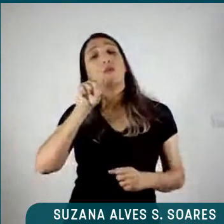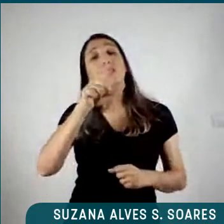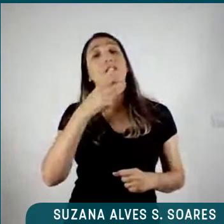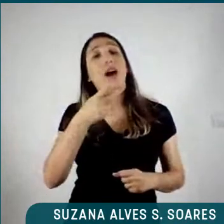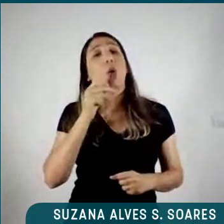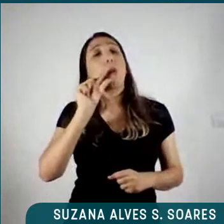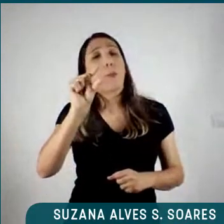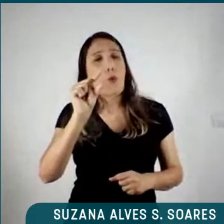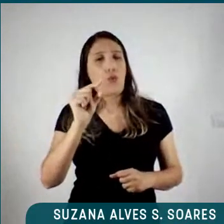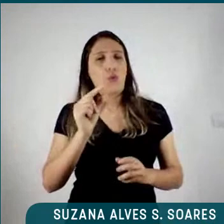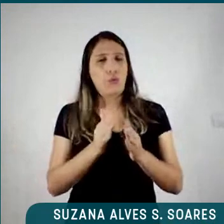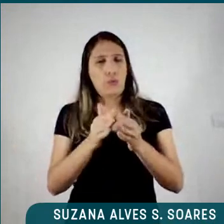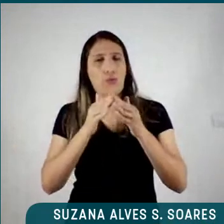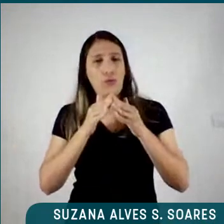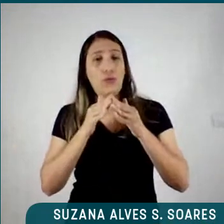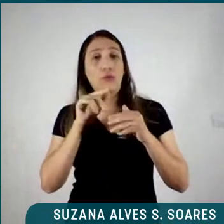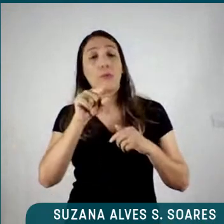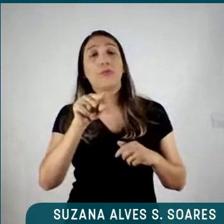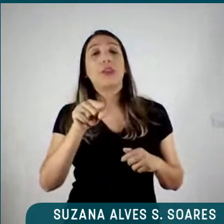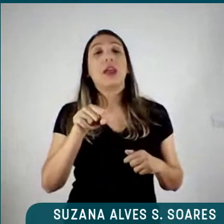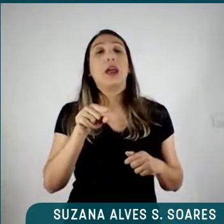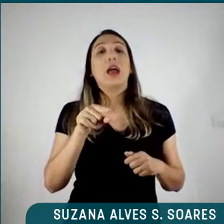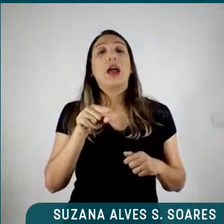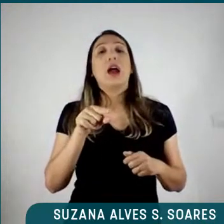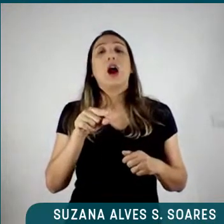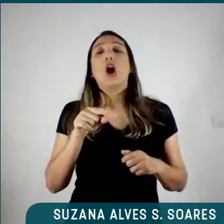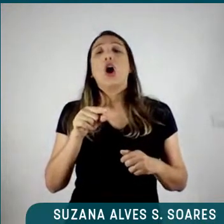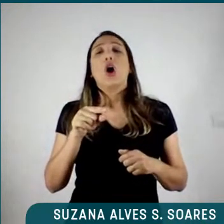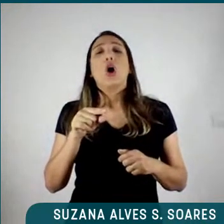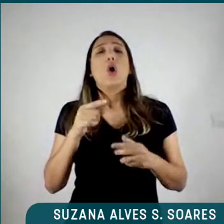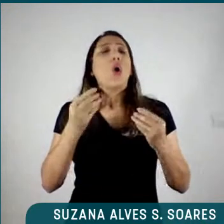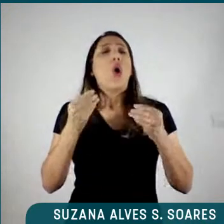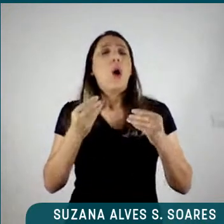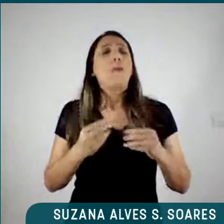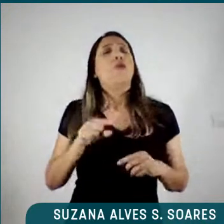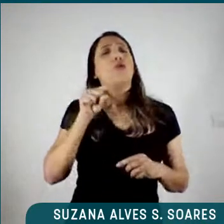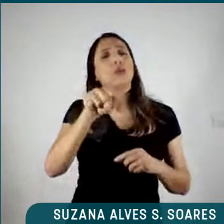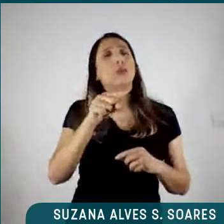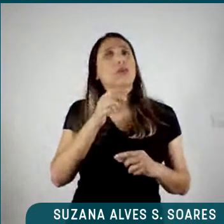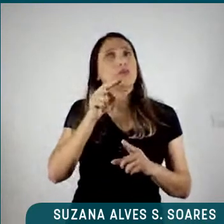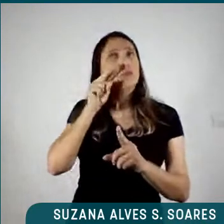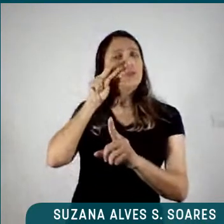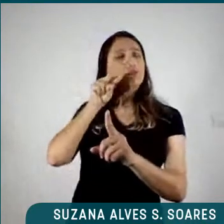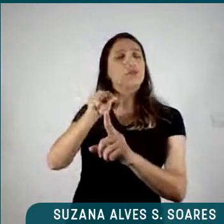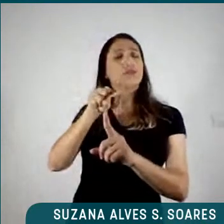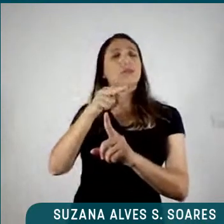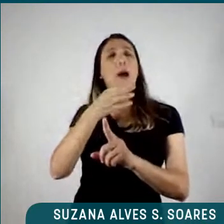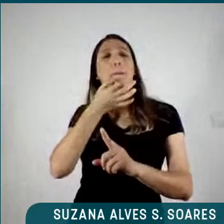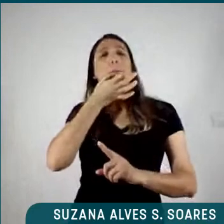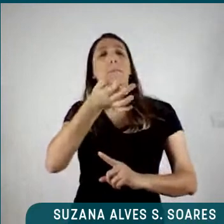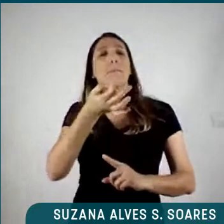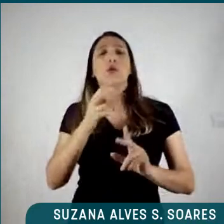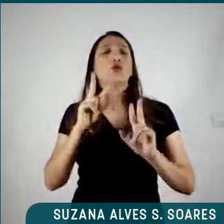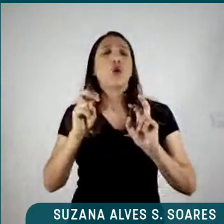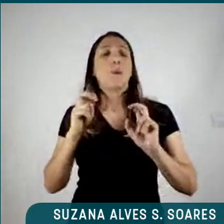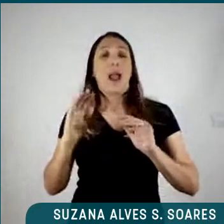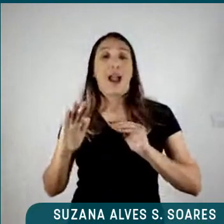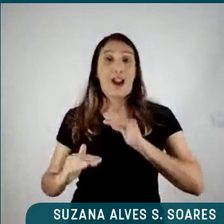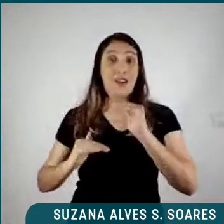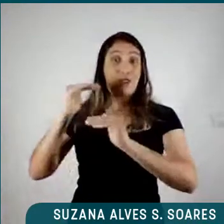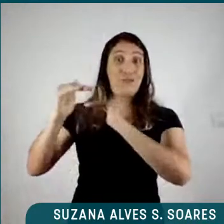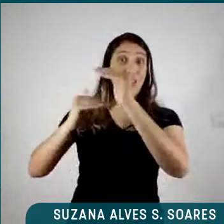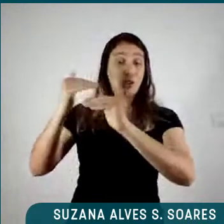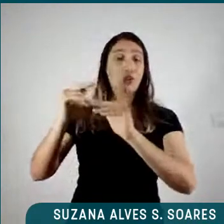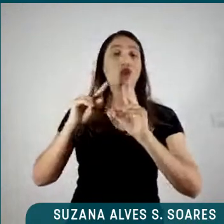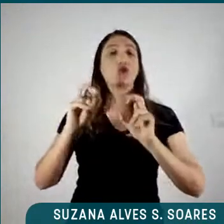would Monique, like to por ask you, favor, Monique, como que você could you enxerga please tell a us questão do avanço da questão de